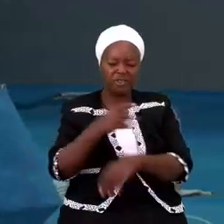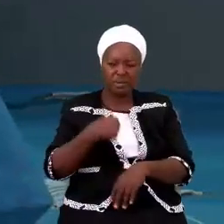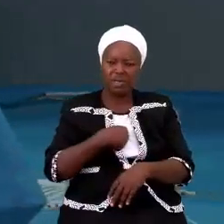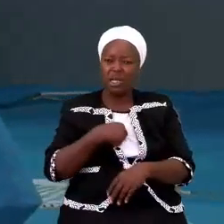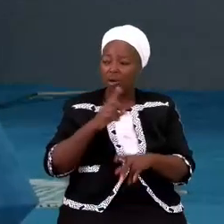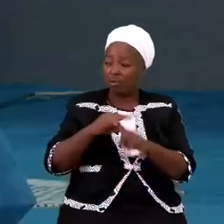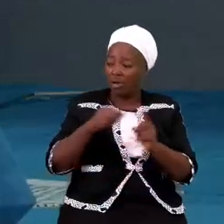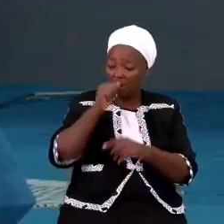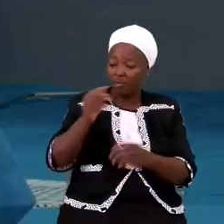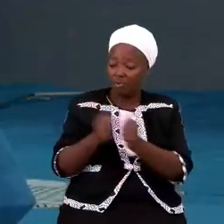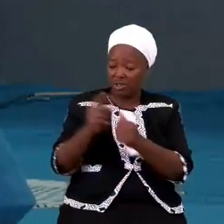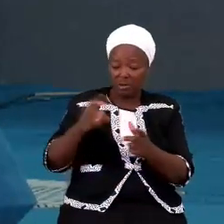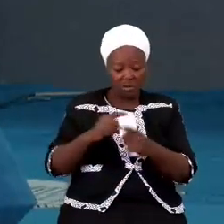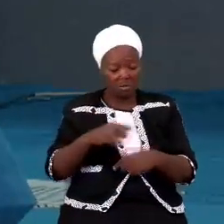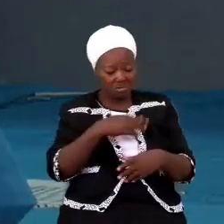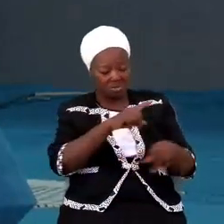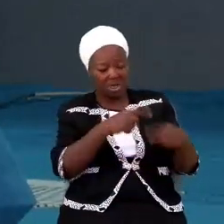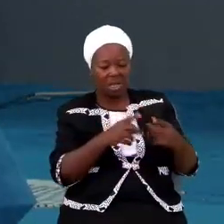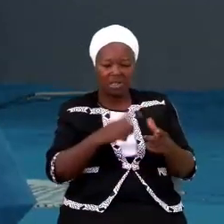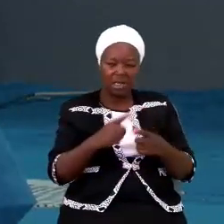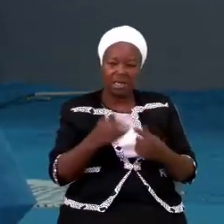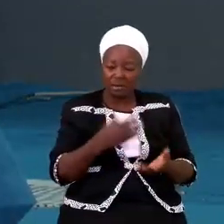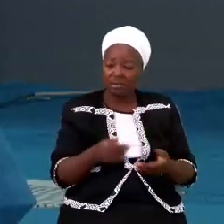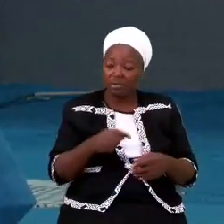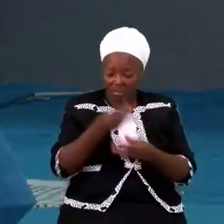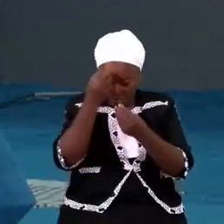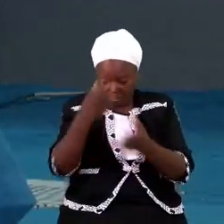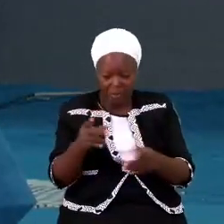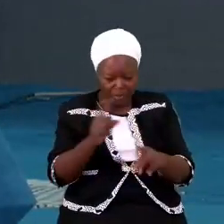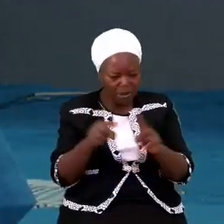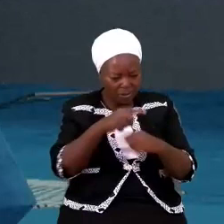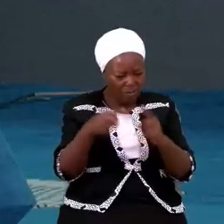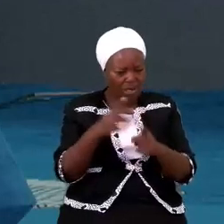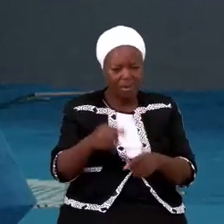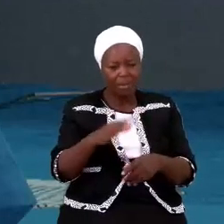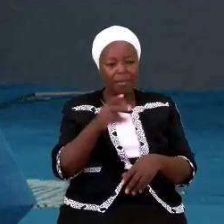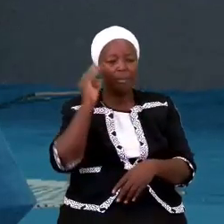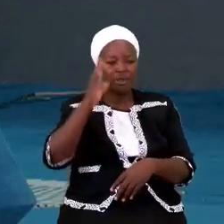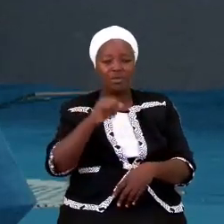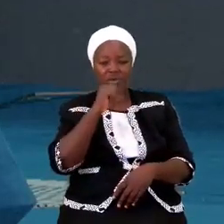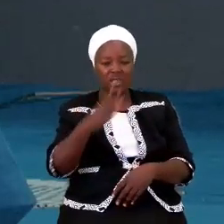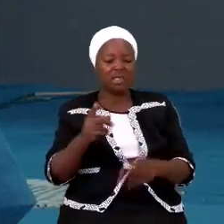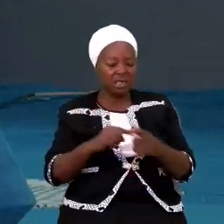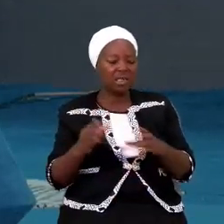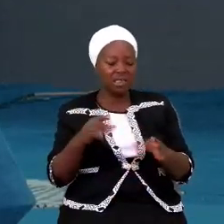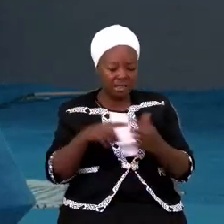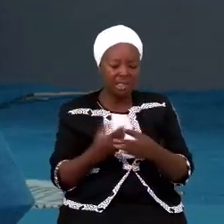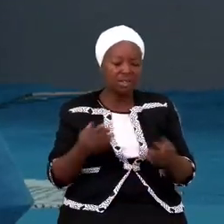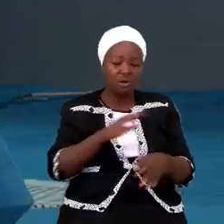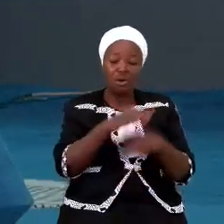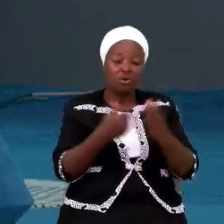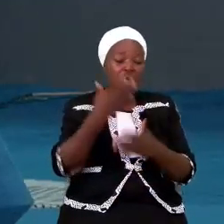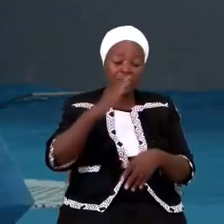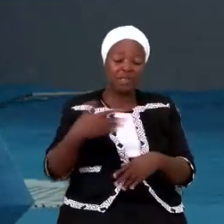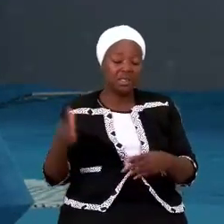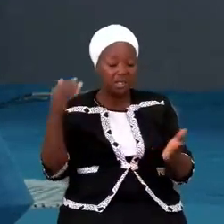pick up those things because I'm doing it. I'm surrendering this because of the pastor. I really don't have conviction. And it's